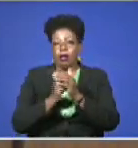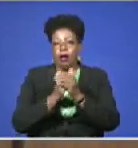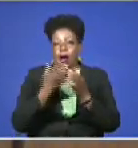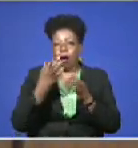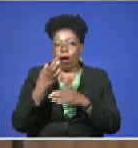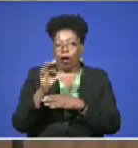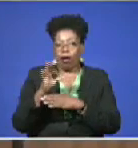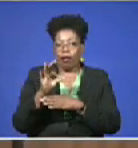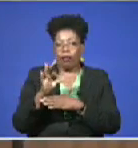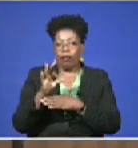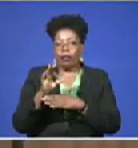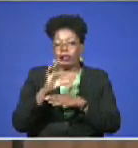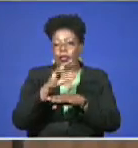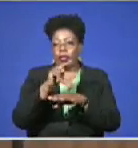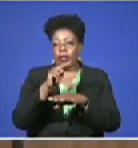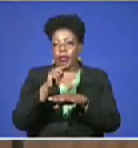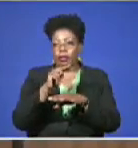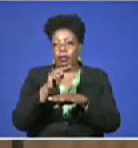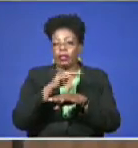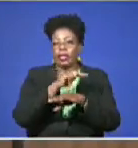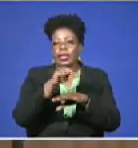of